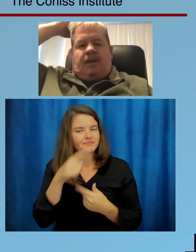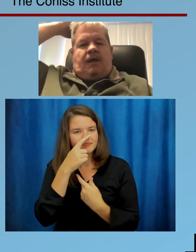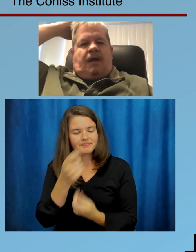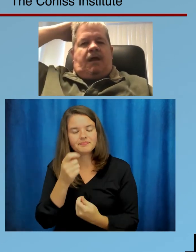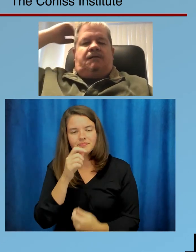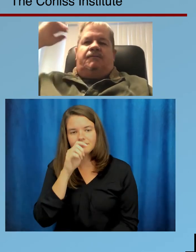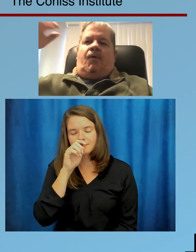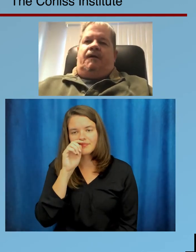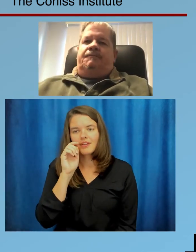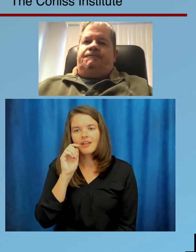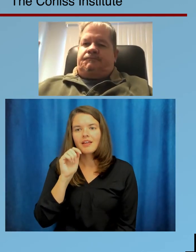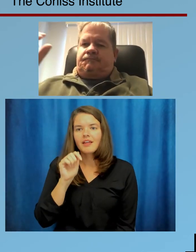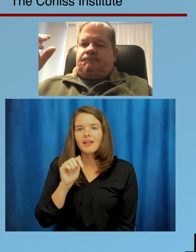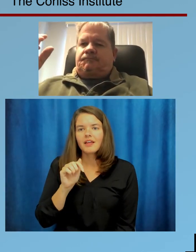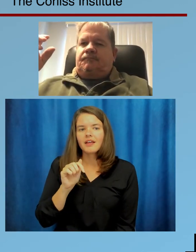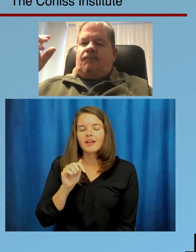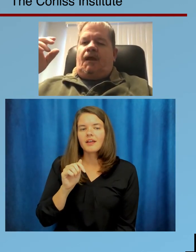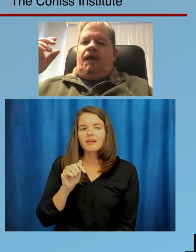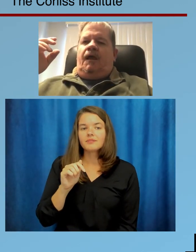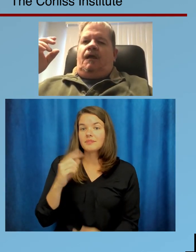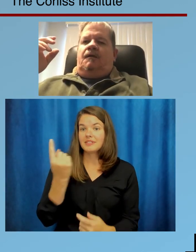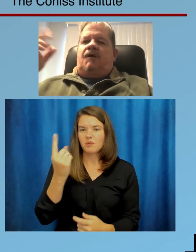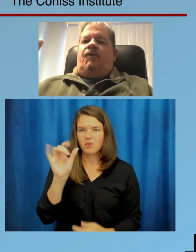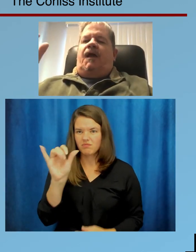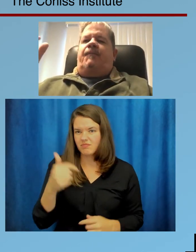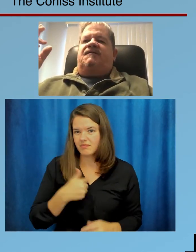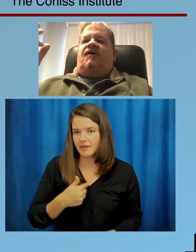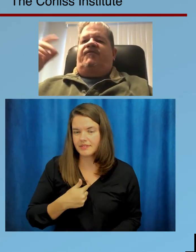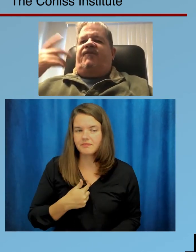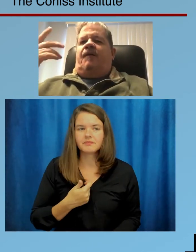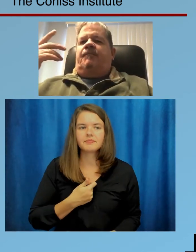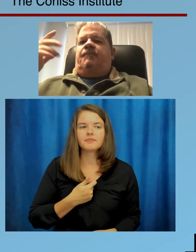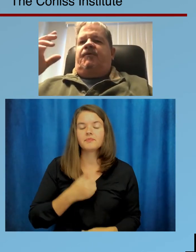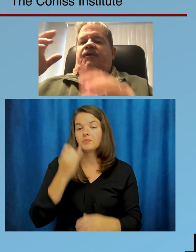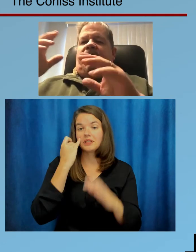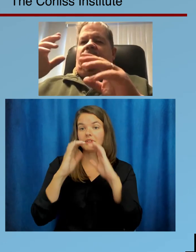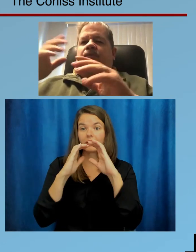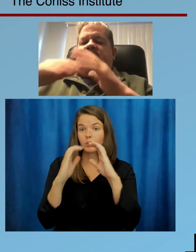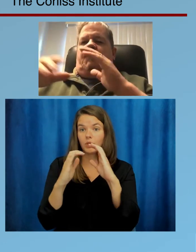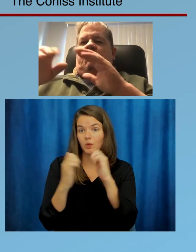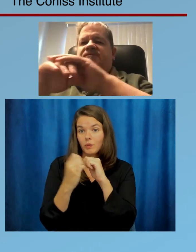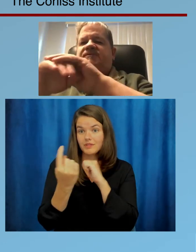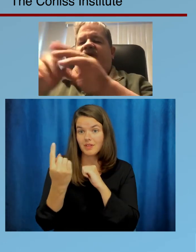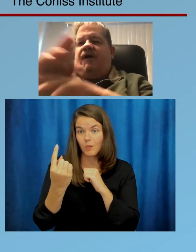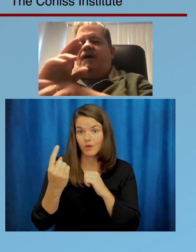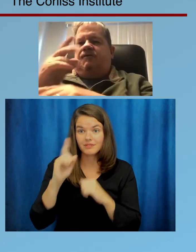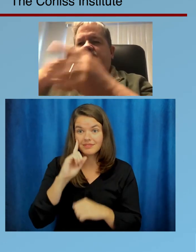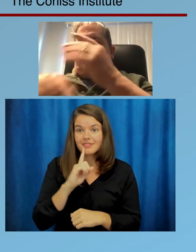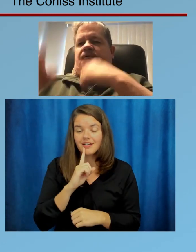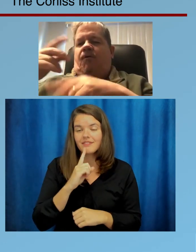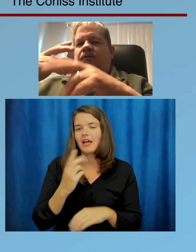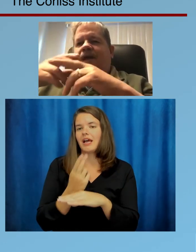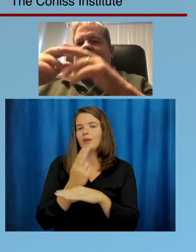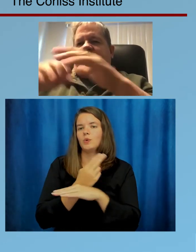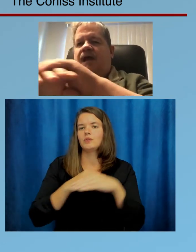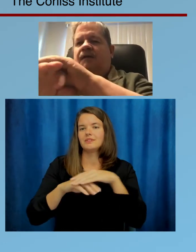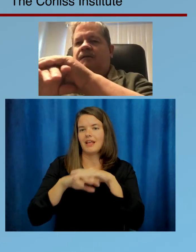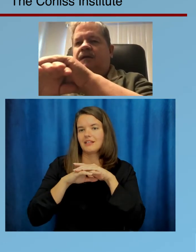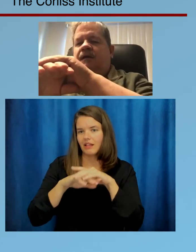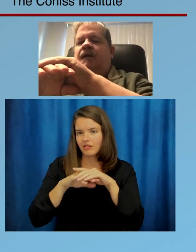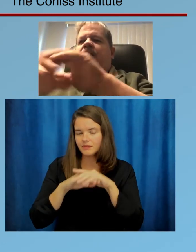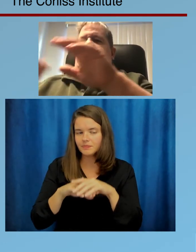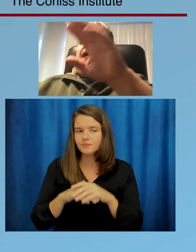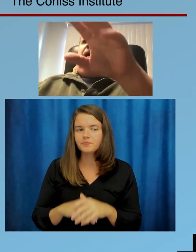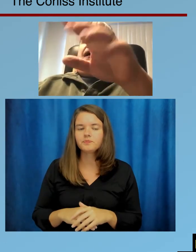now, is when someone like myself, if I'm communicating with someone who's deaf, I use what's called